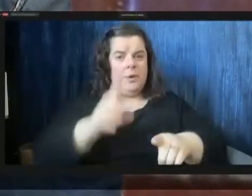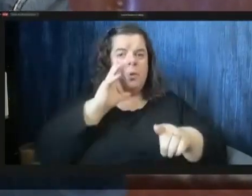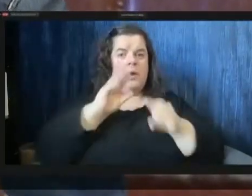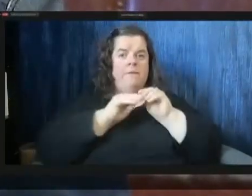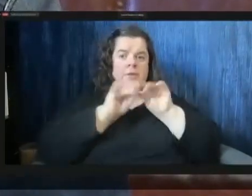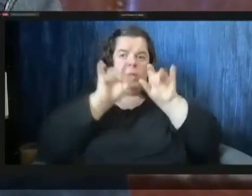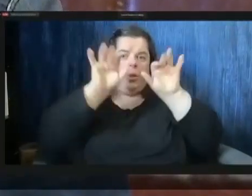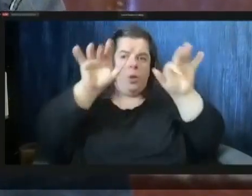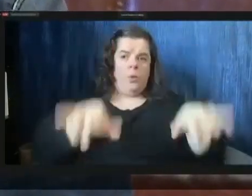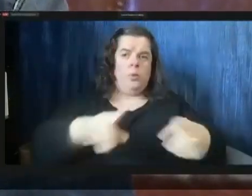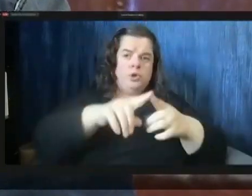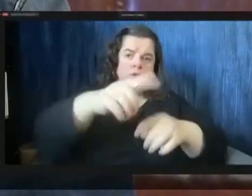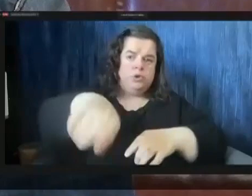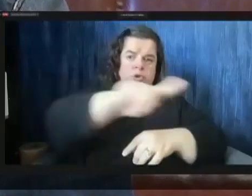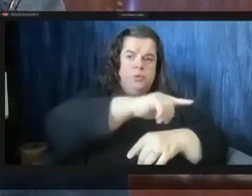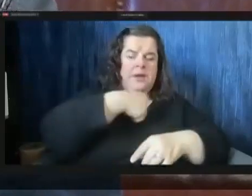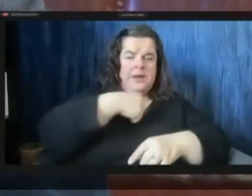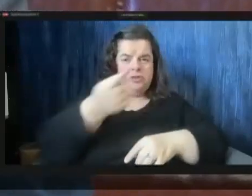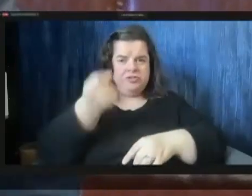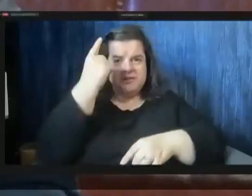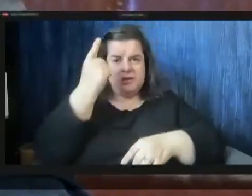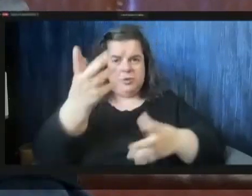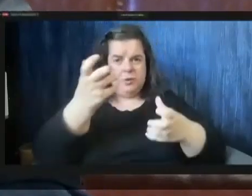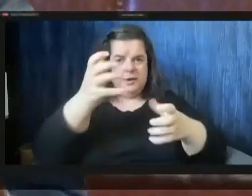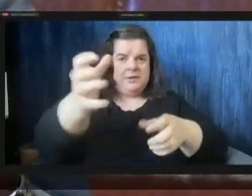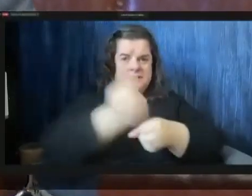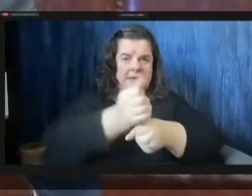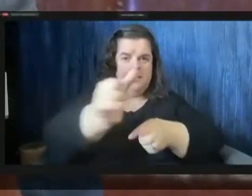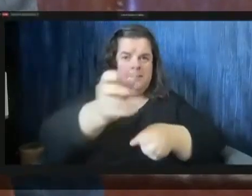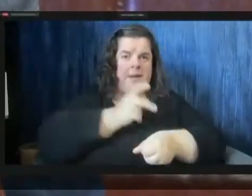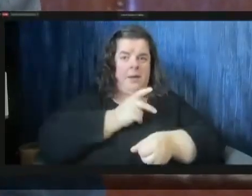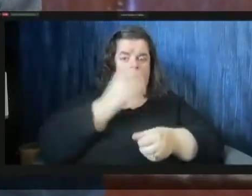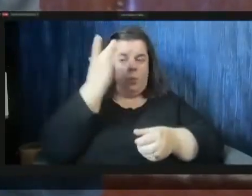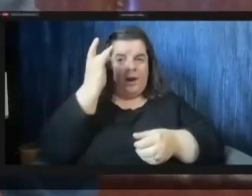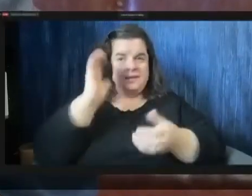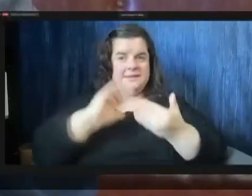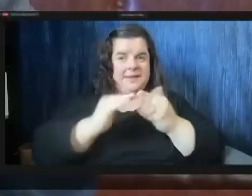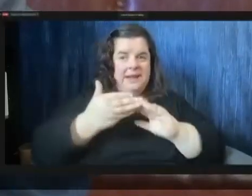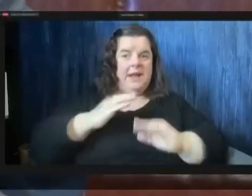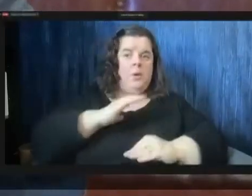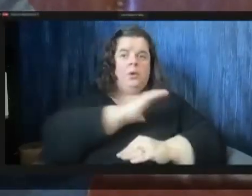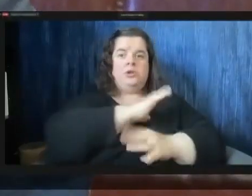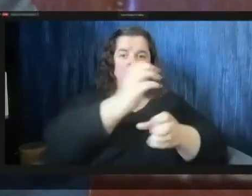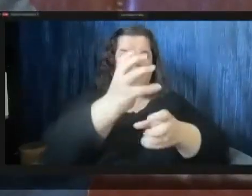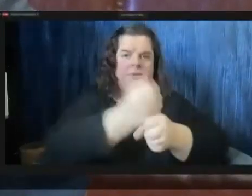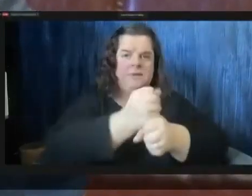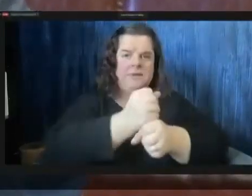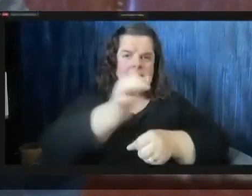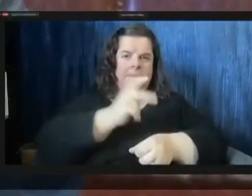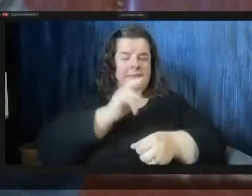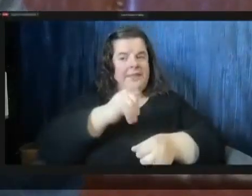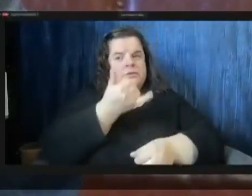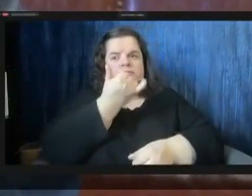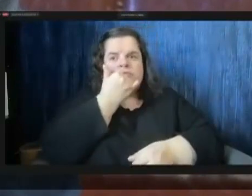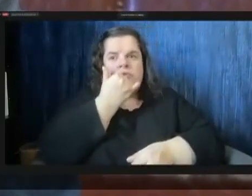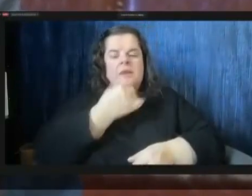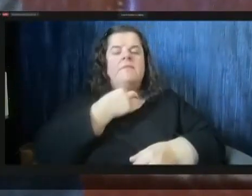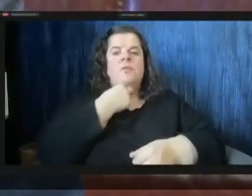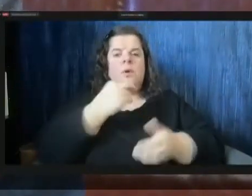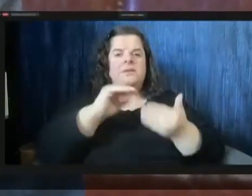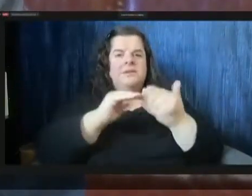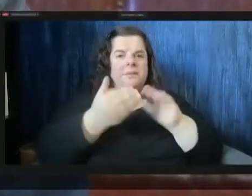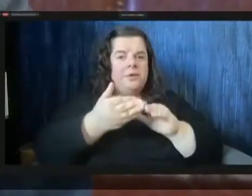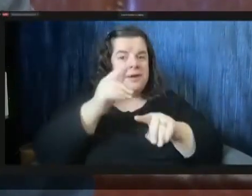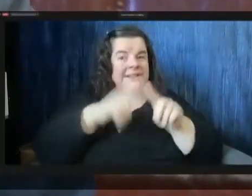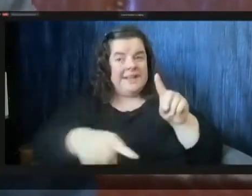into you all. I understand why you all want to take it back. I understand why city council want to take it back, but taking it back is wrong because the voice of the community cannot